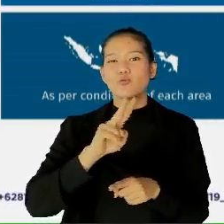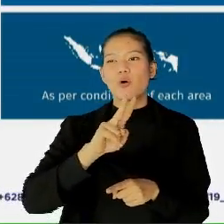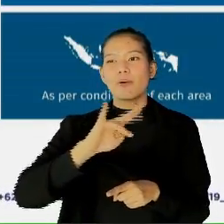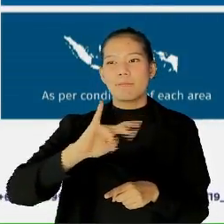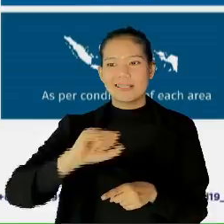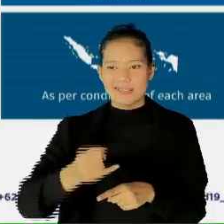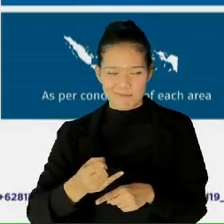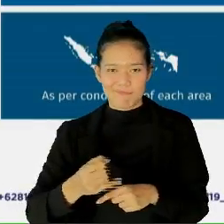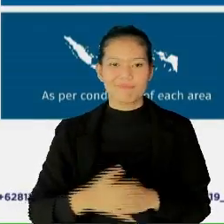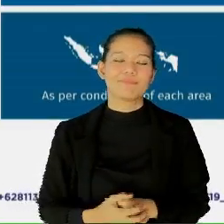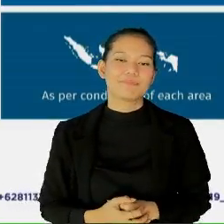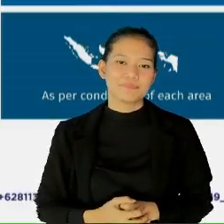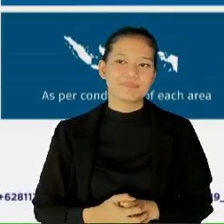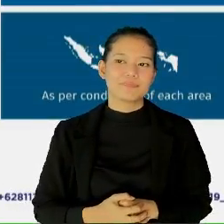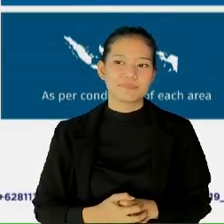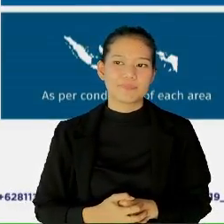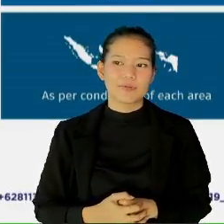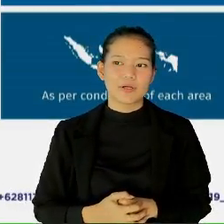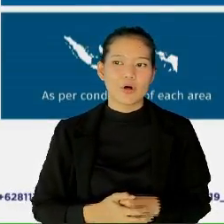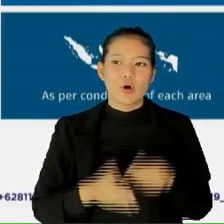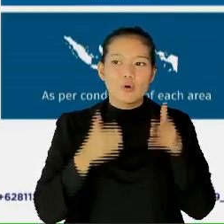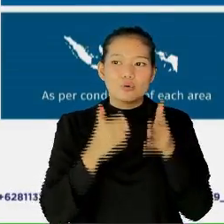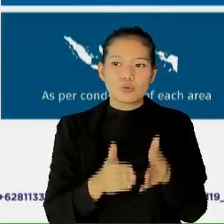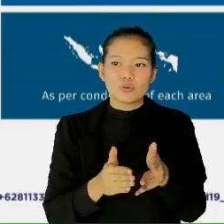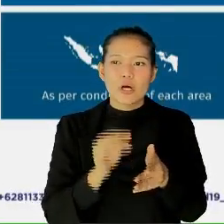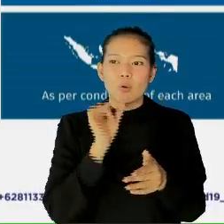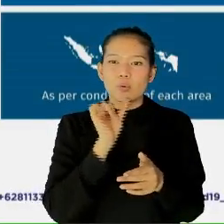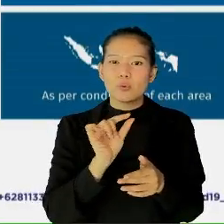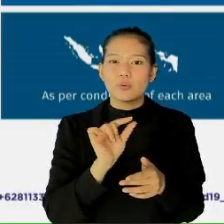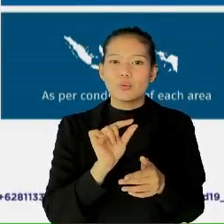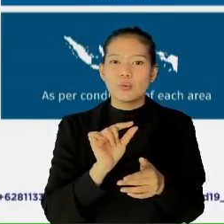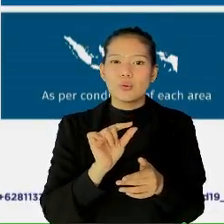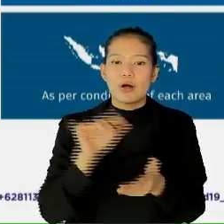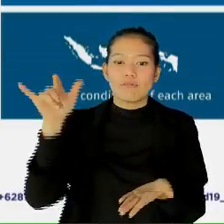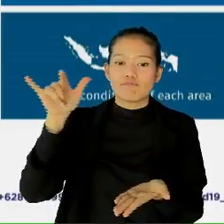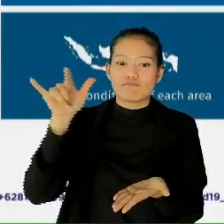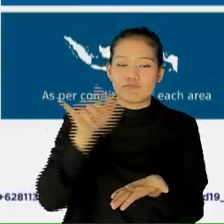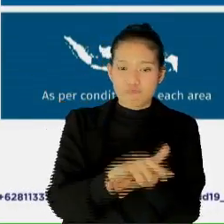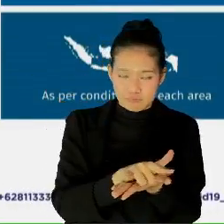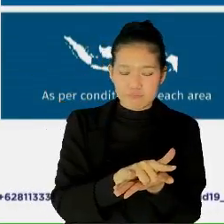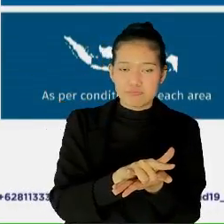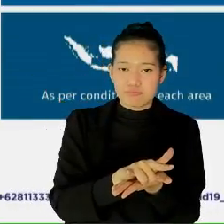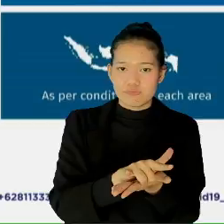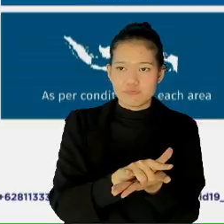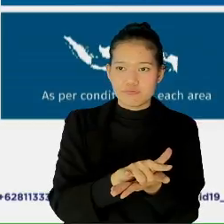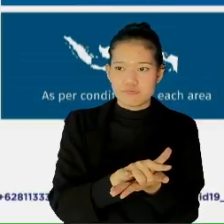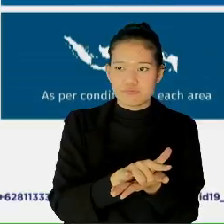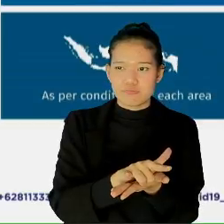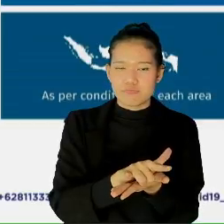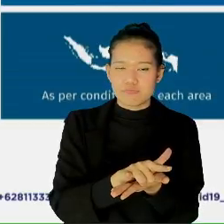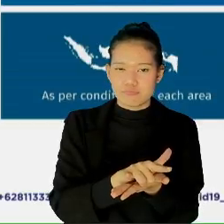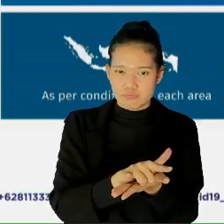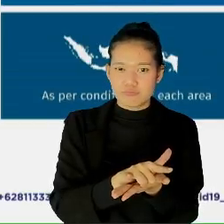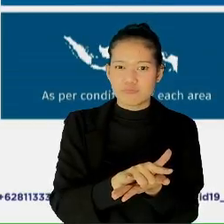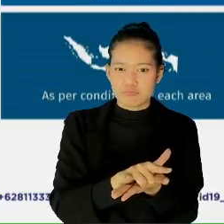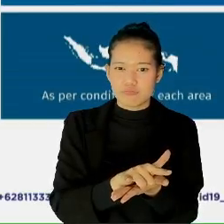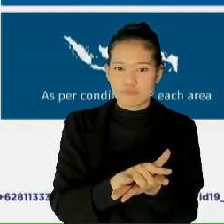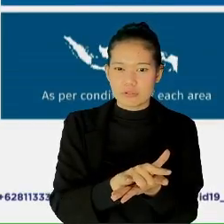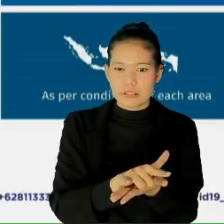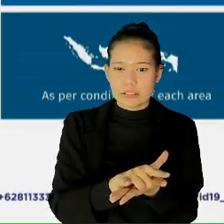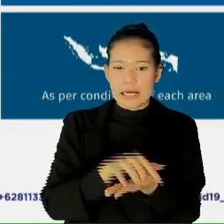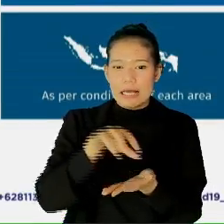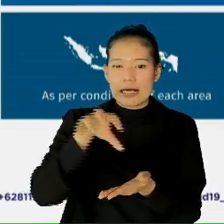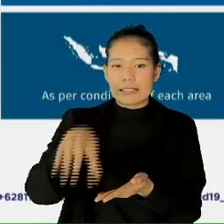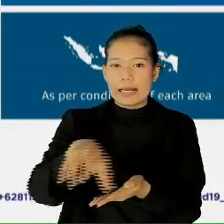before departure, specifically for departure and arrival via air transport for inter-district